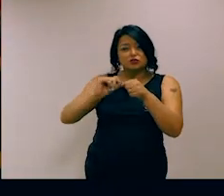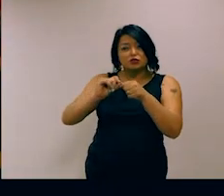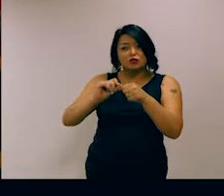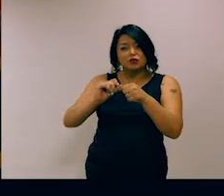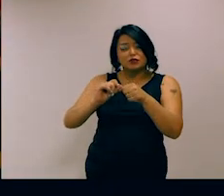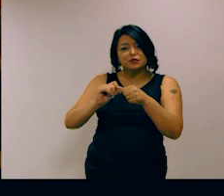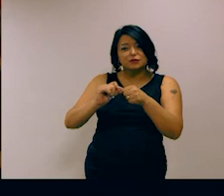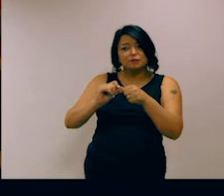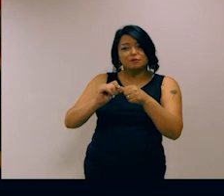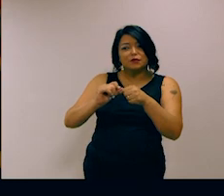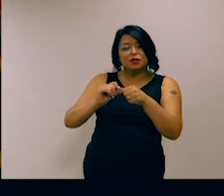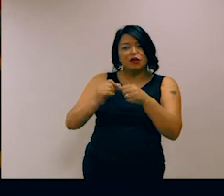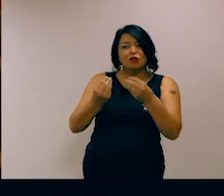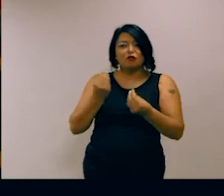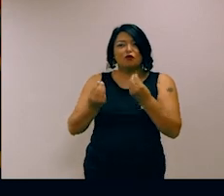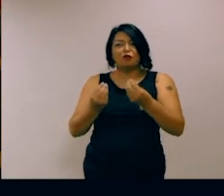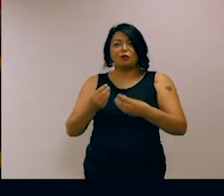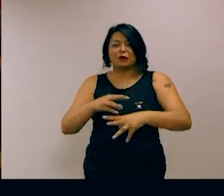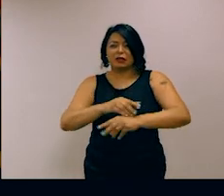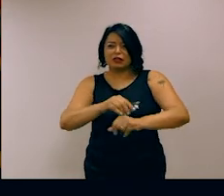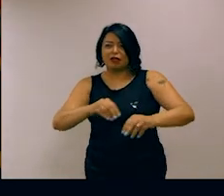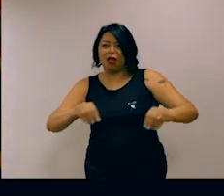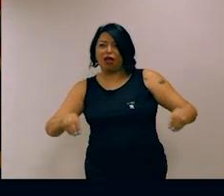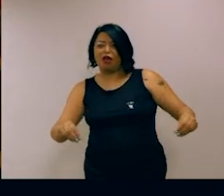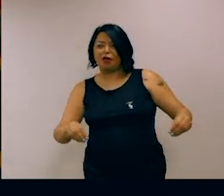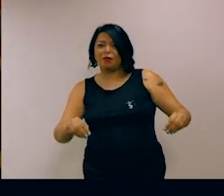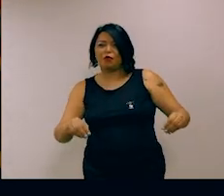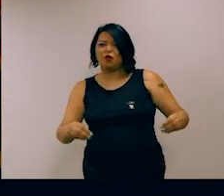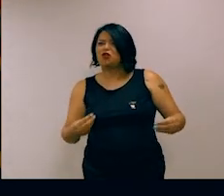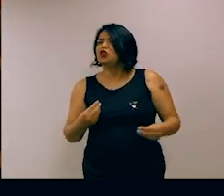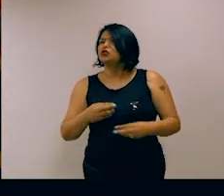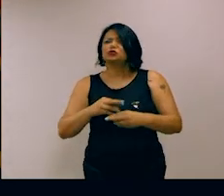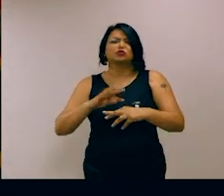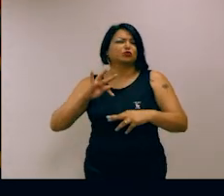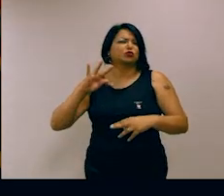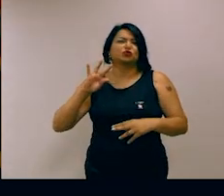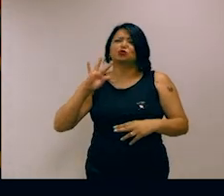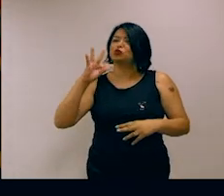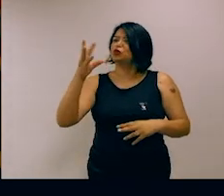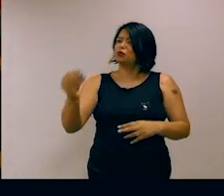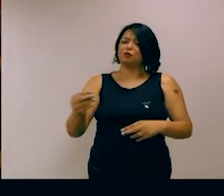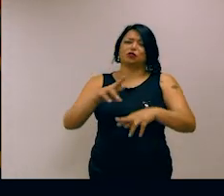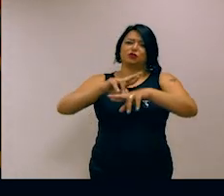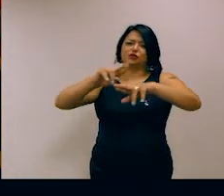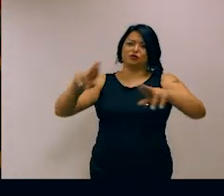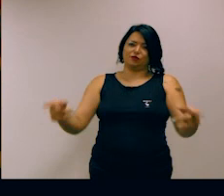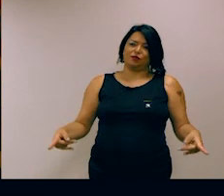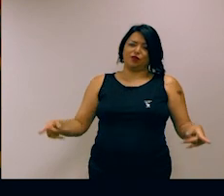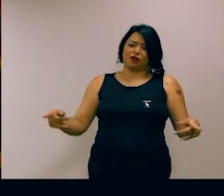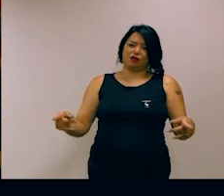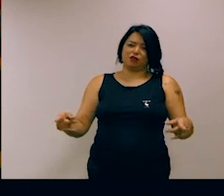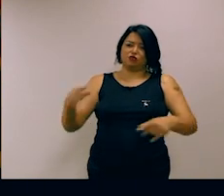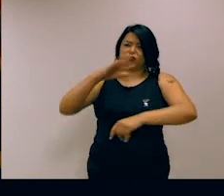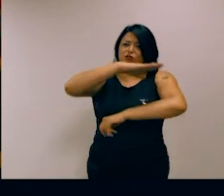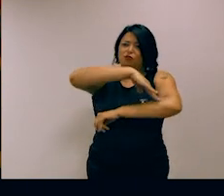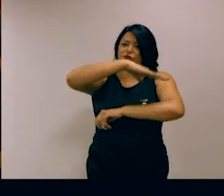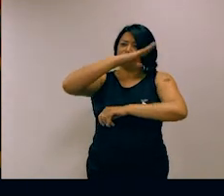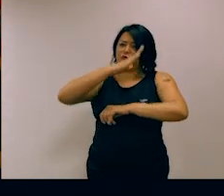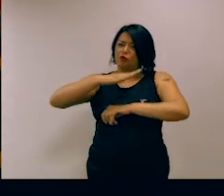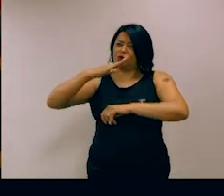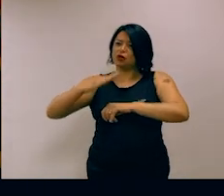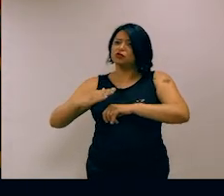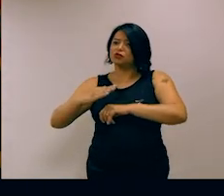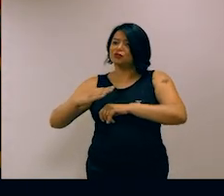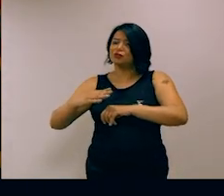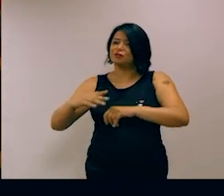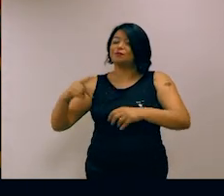in terms of the actions, in terms of the terrain, the region. Everything that you can imagine was